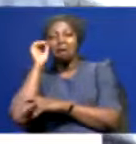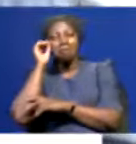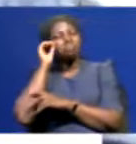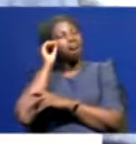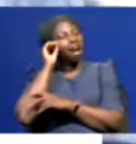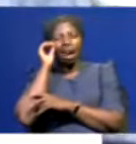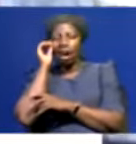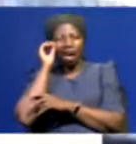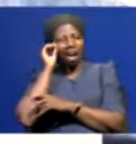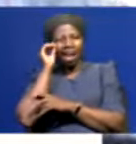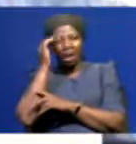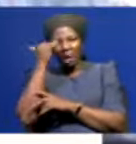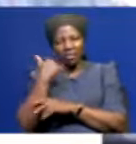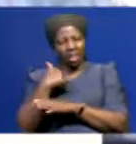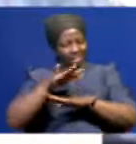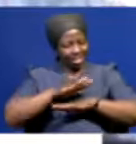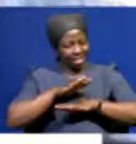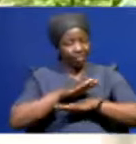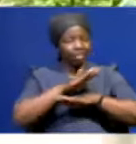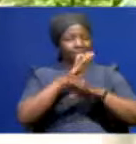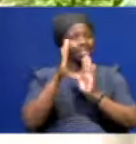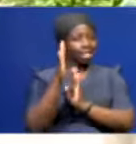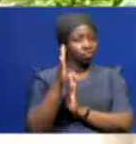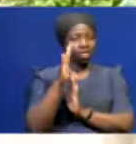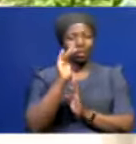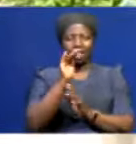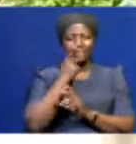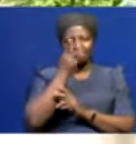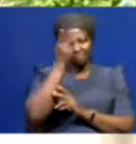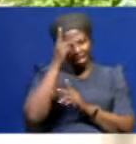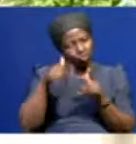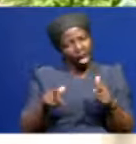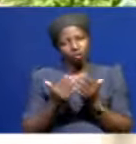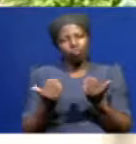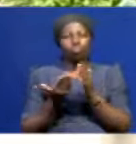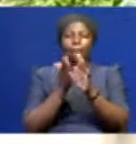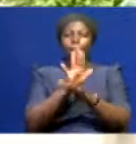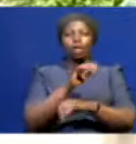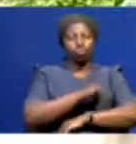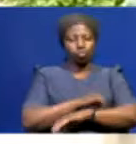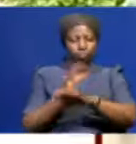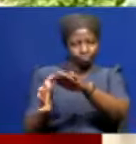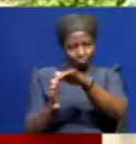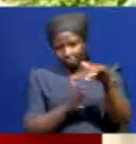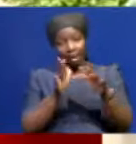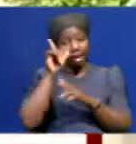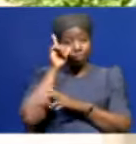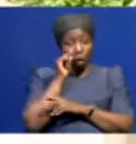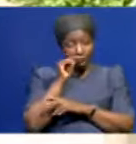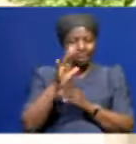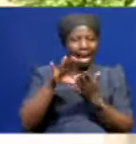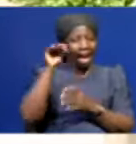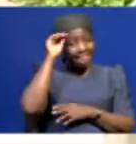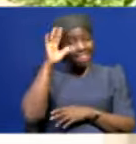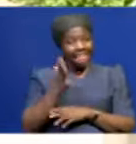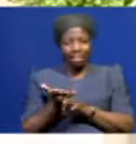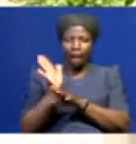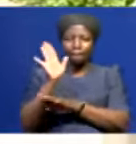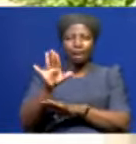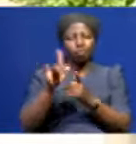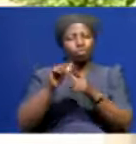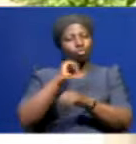kutosha, kwa hivyo tunawauliza wazazi watoto waweze kurudi shule. But in Mombasa, however, learners trooped back to school after a day